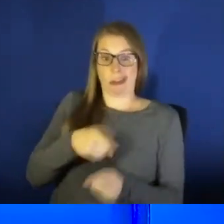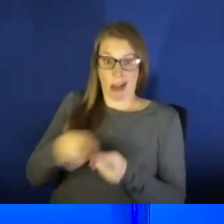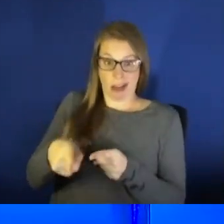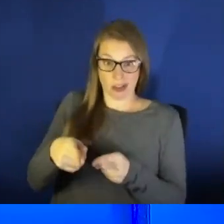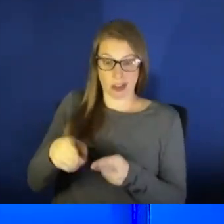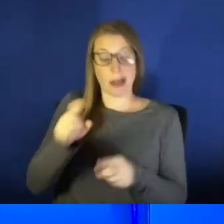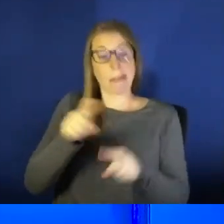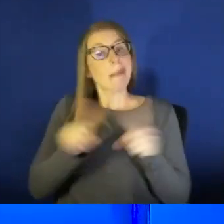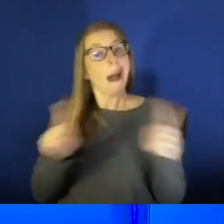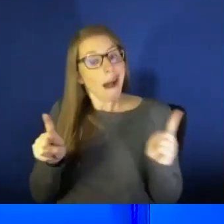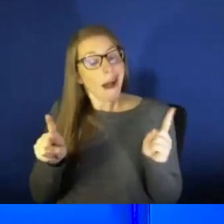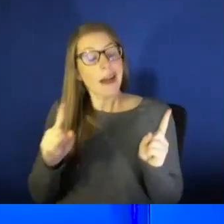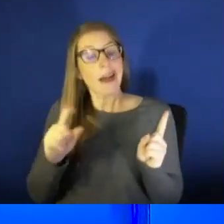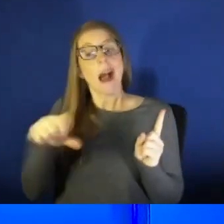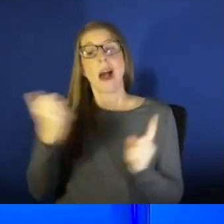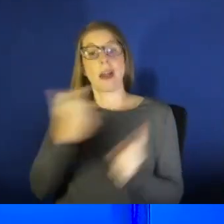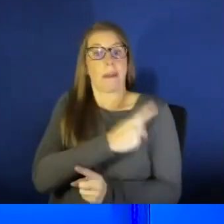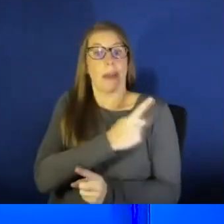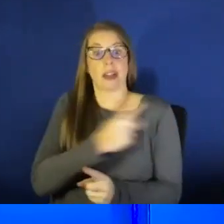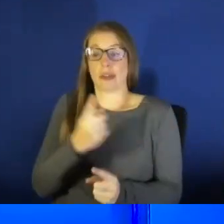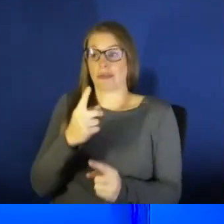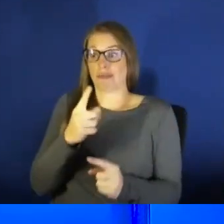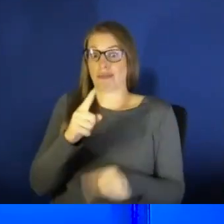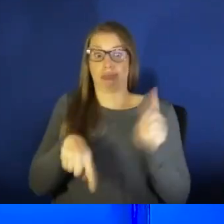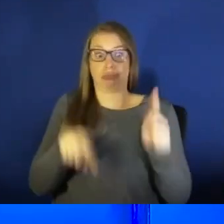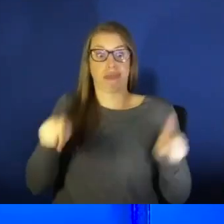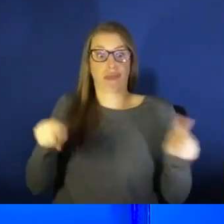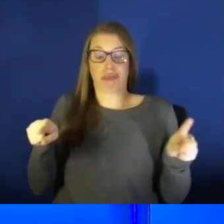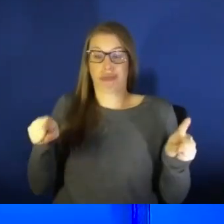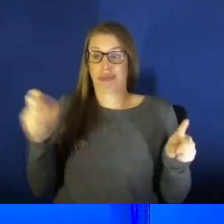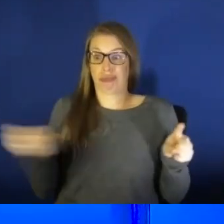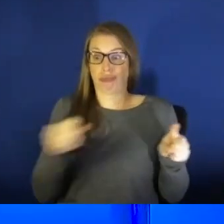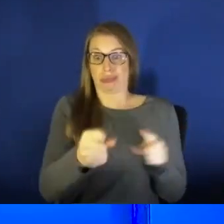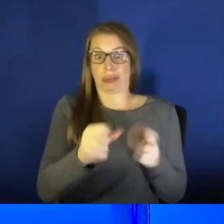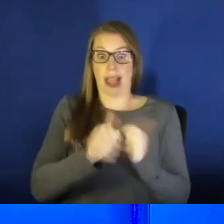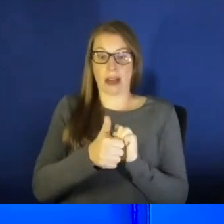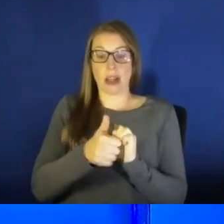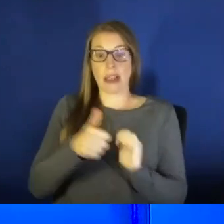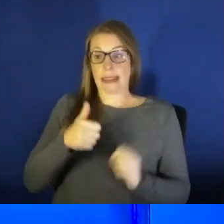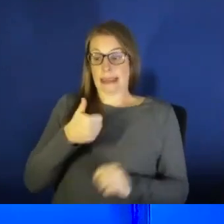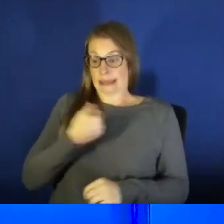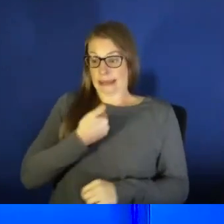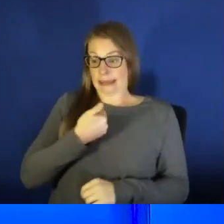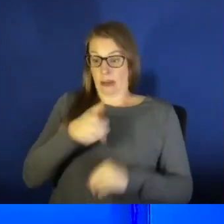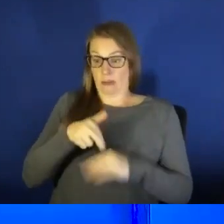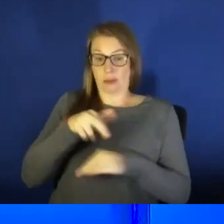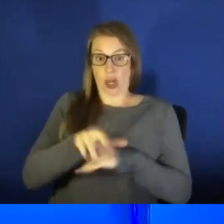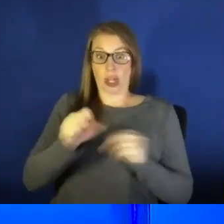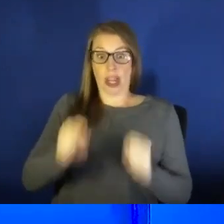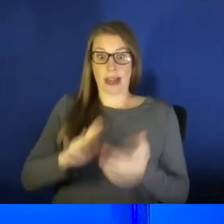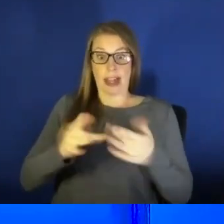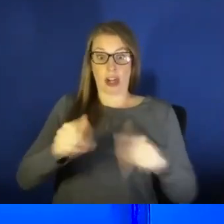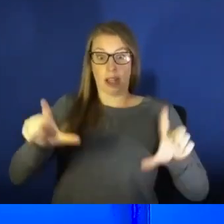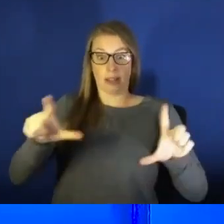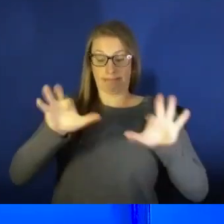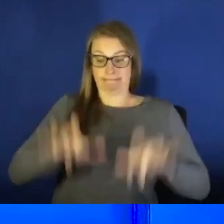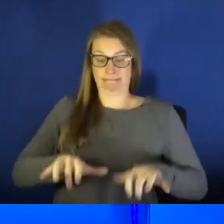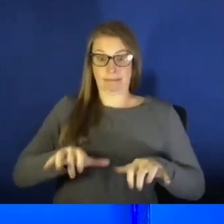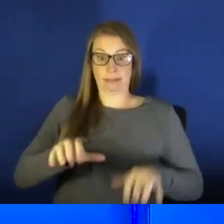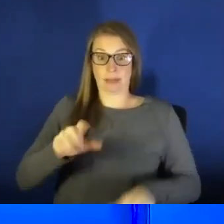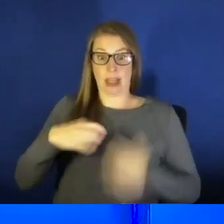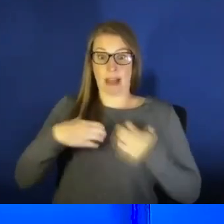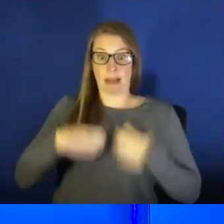but other patients can come in a variety of different ways. You can even self-refer to the program just going to the internet and typing in Lung Cancer